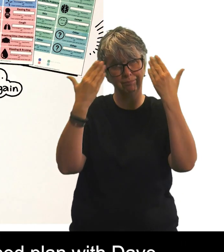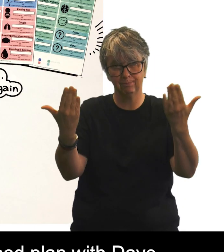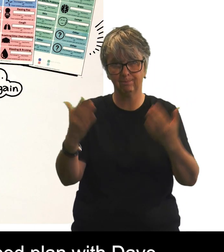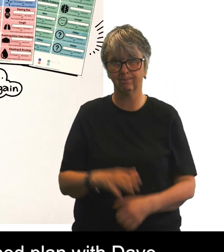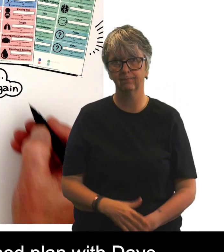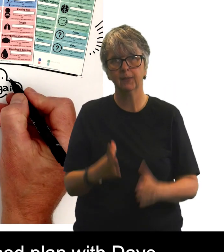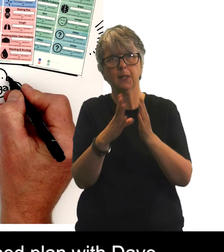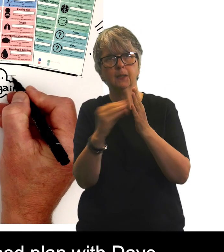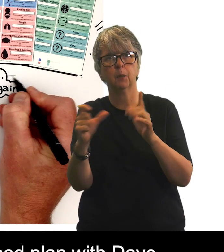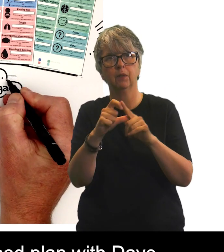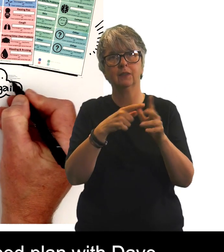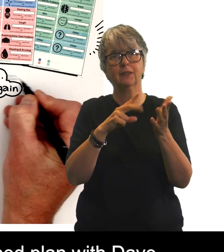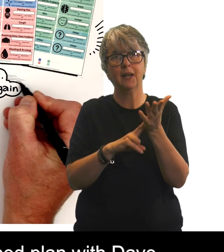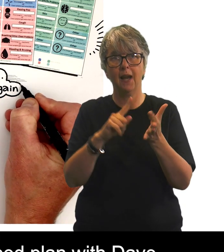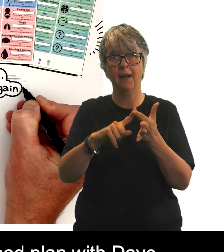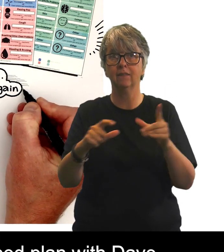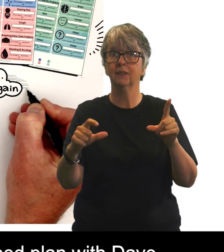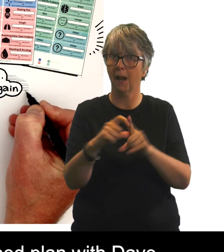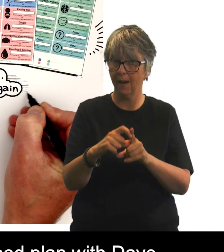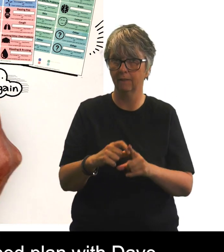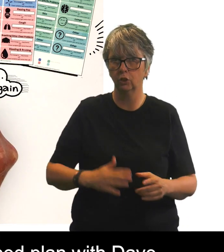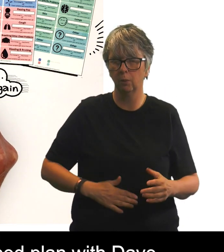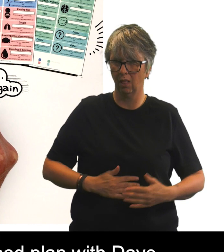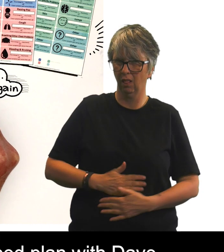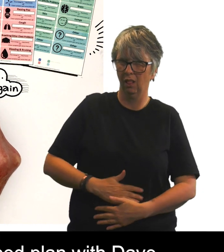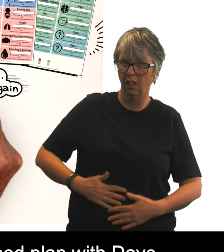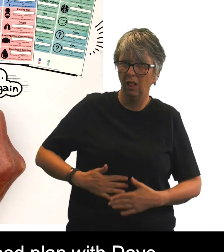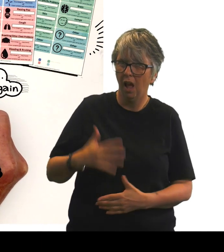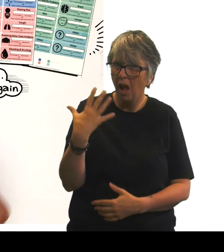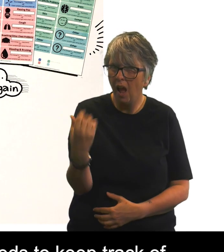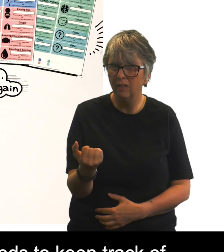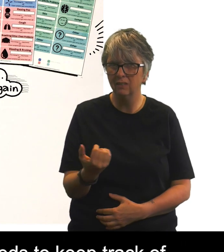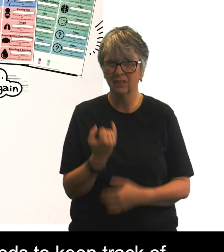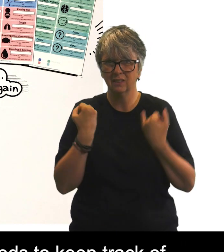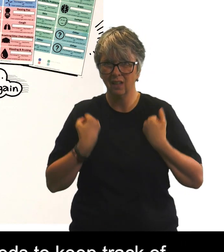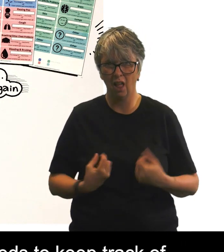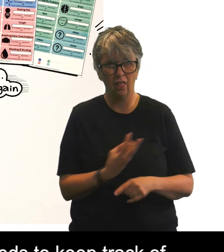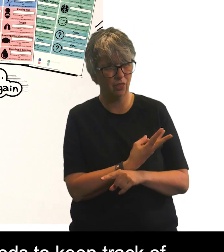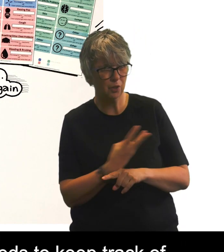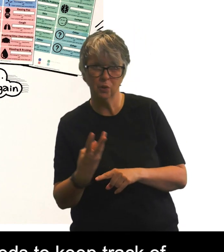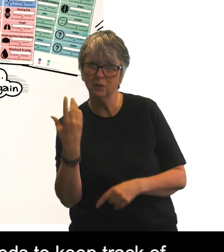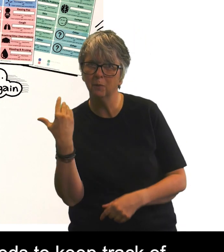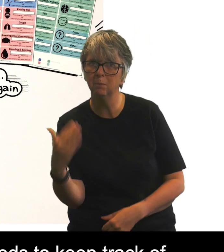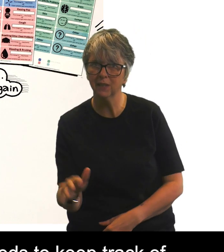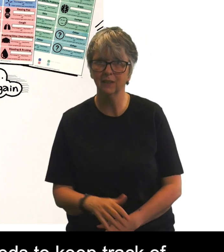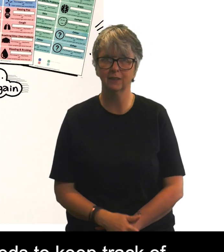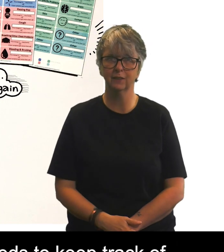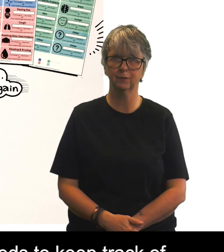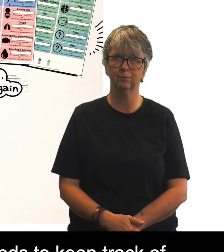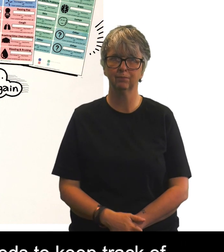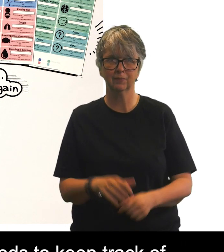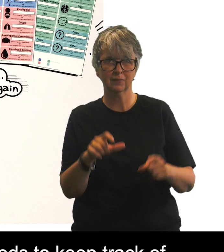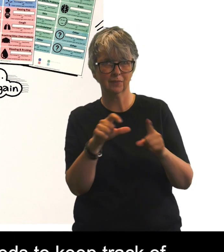personalised plan with Dave by selecting the symptoms he needs to keep track of. Rena also adds how long Dave needs to keep track